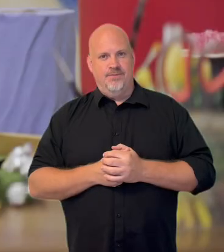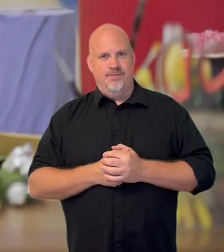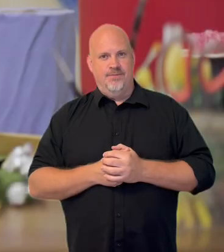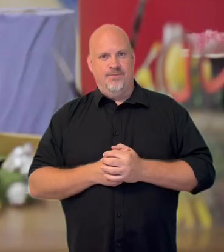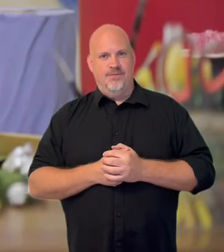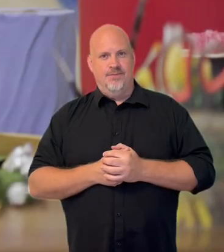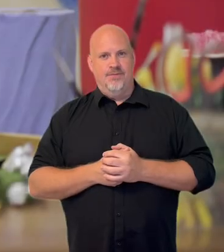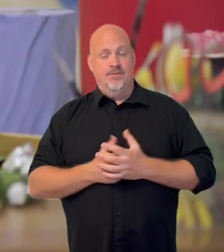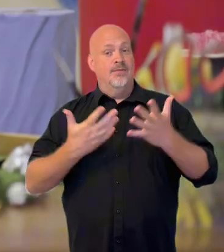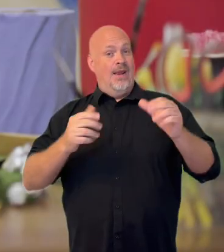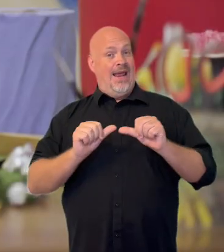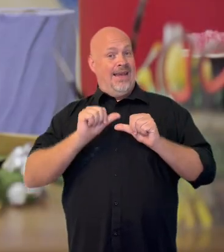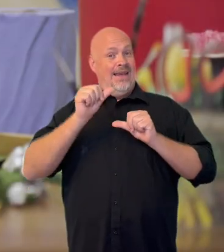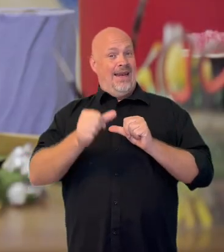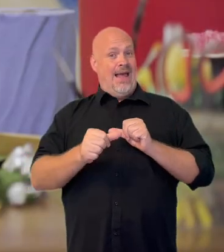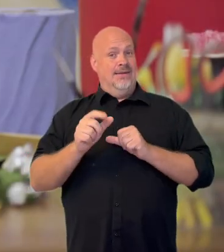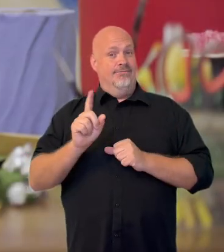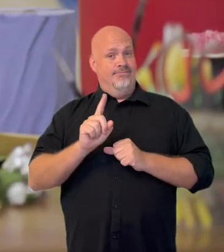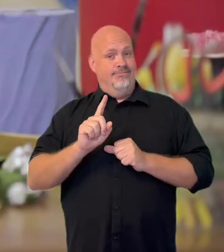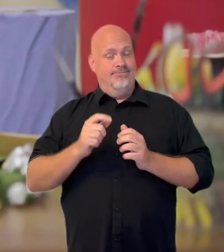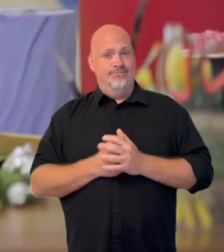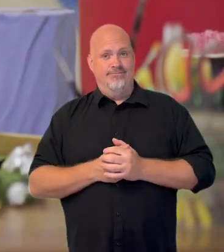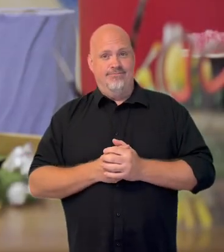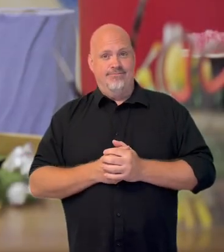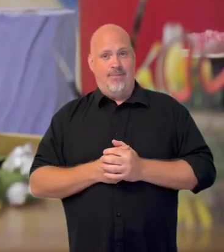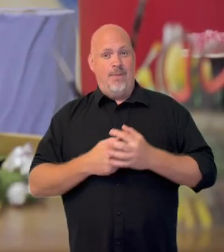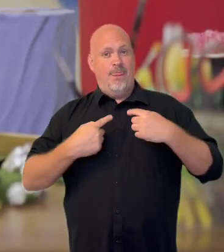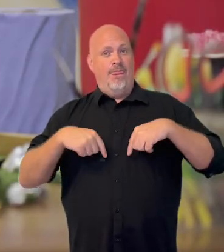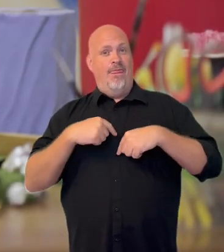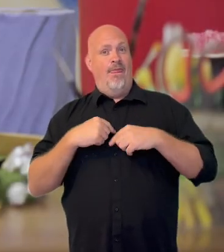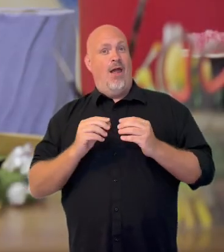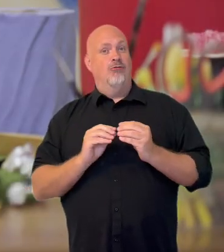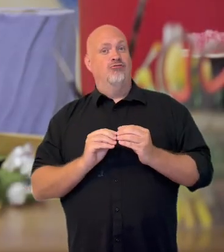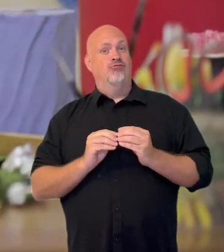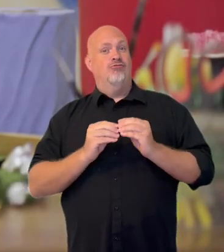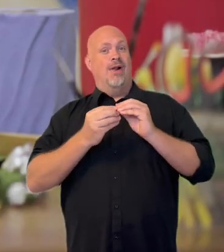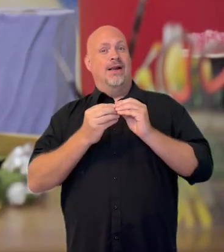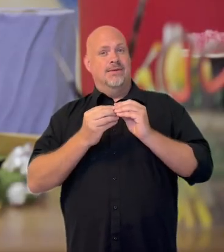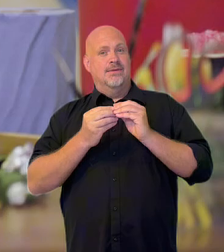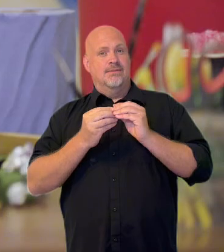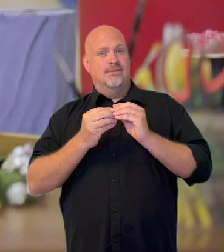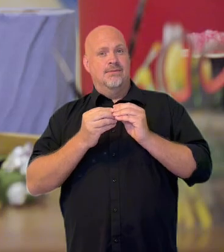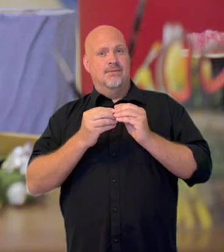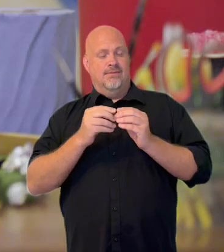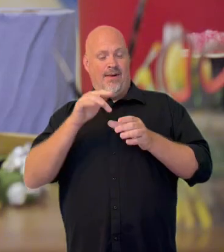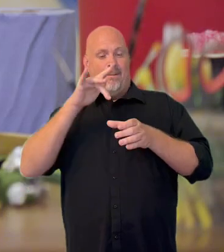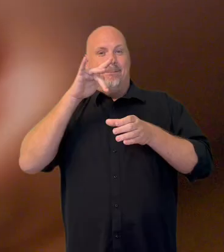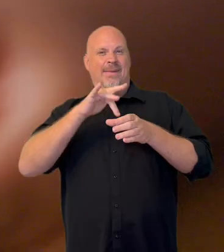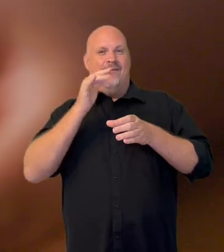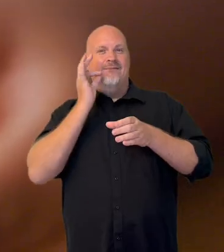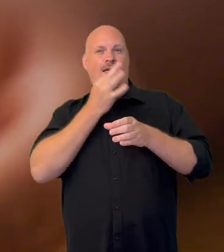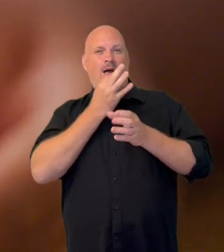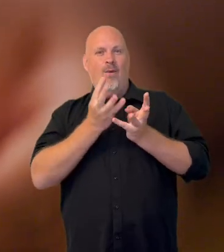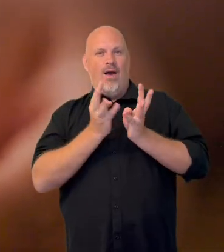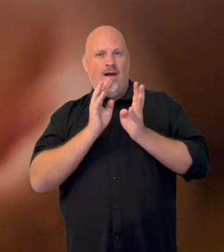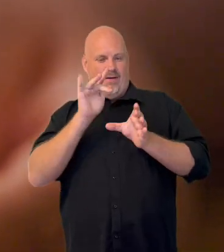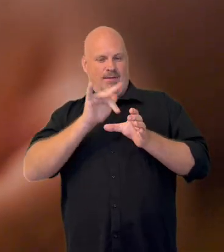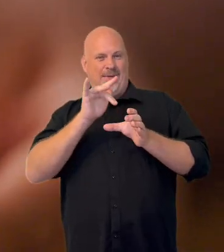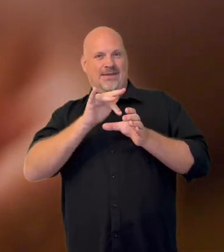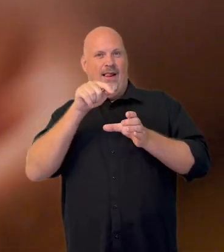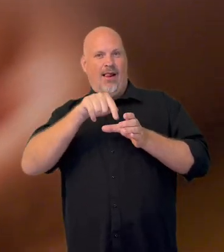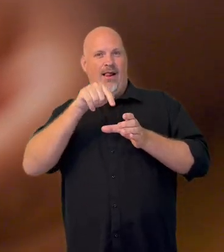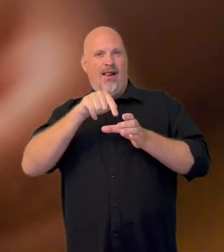So the next step is that we're going to be creating the pieces for the middle of the flower, all the nice